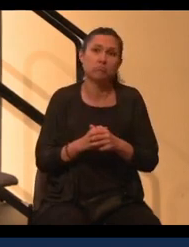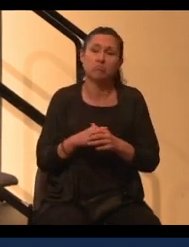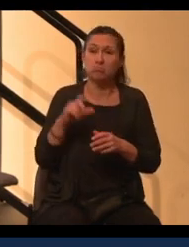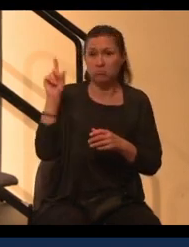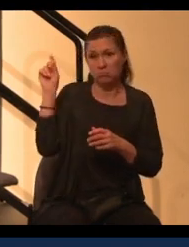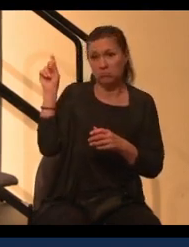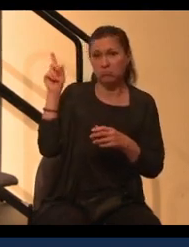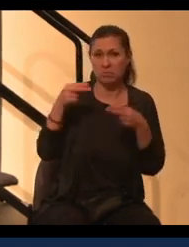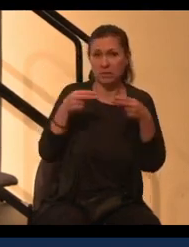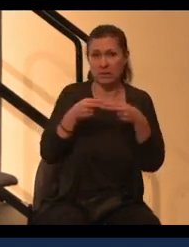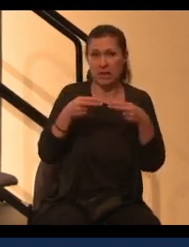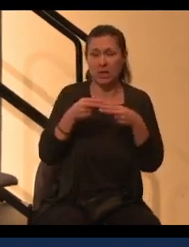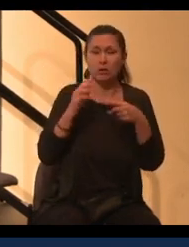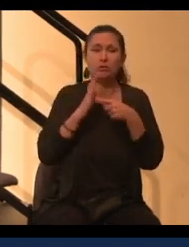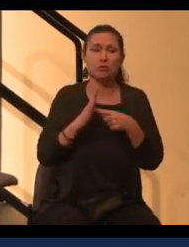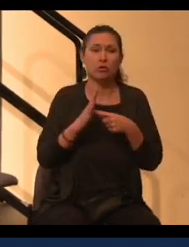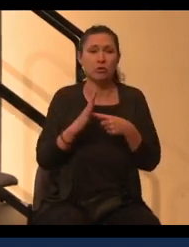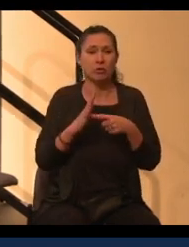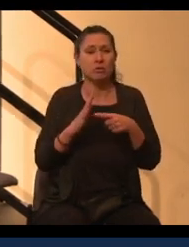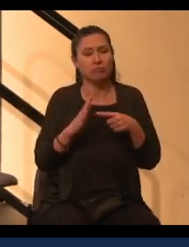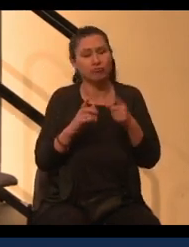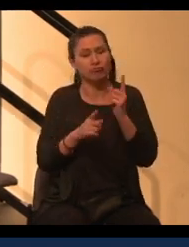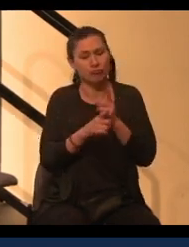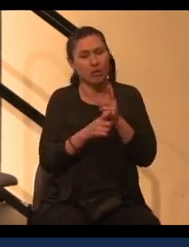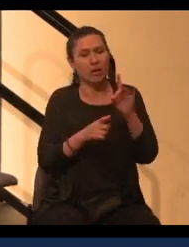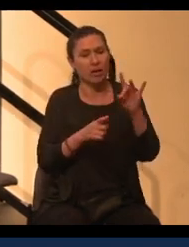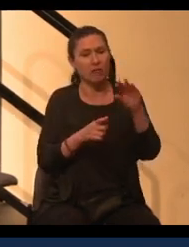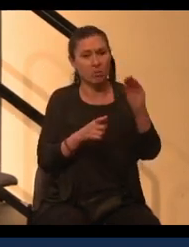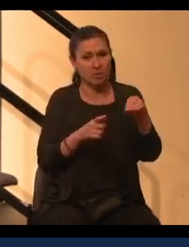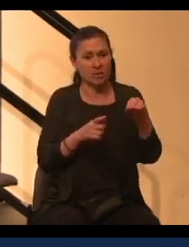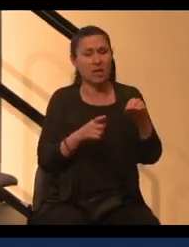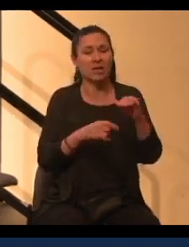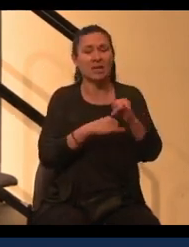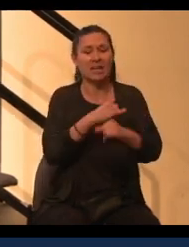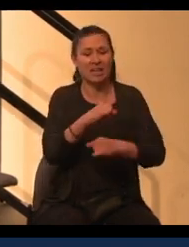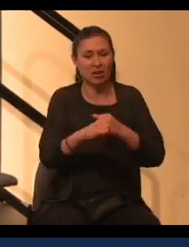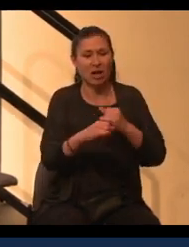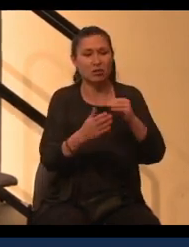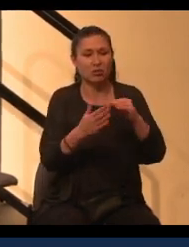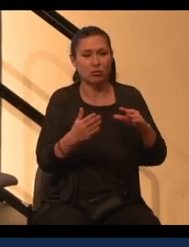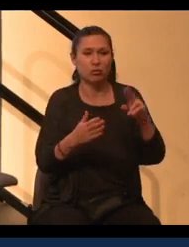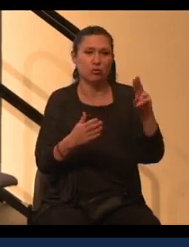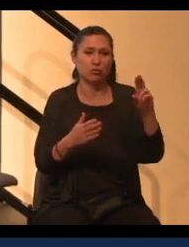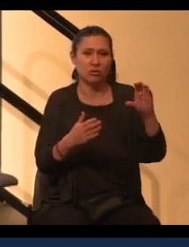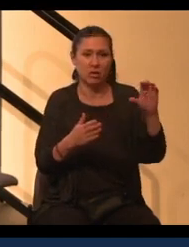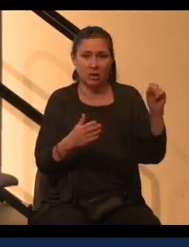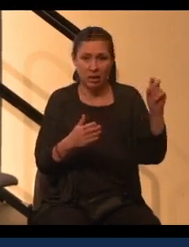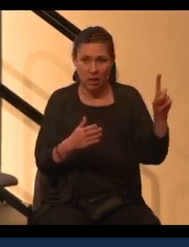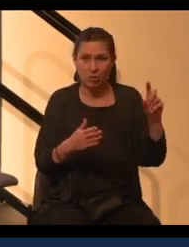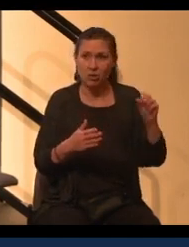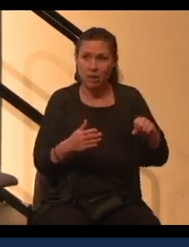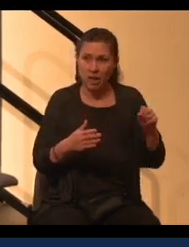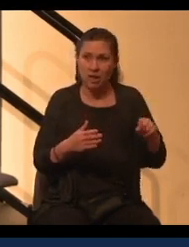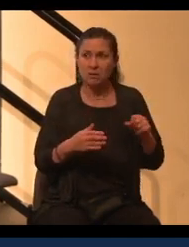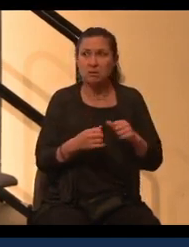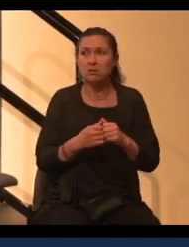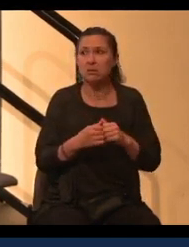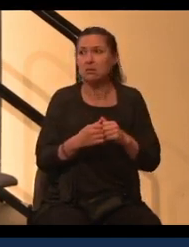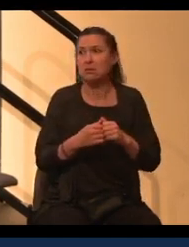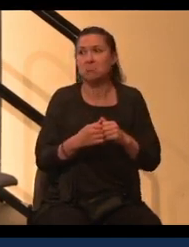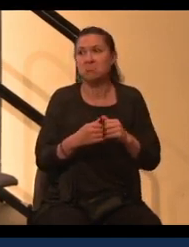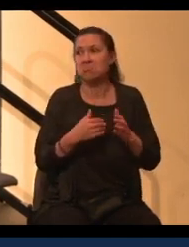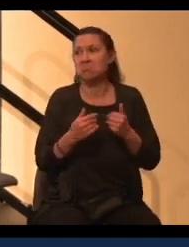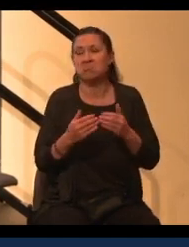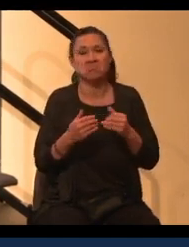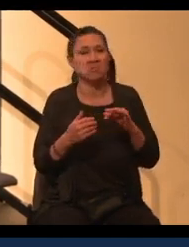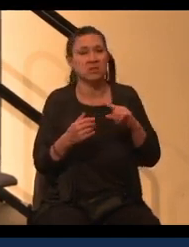here shows that yes, 85% of the international students at UC San Diego, whether they're at the first year